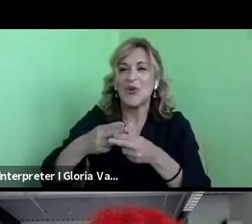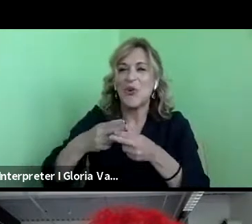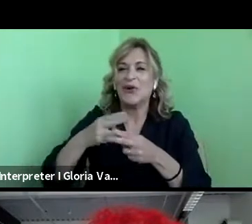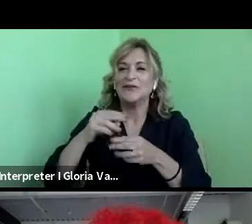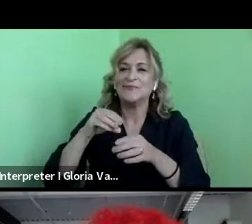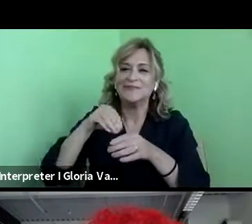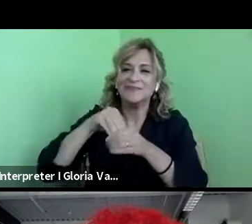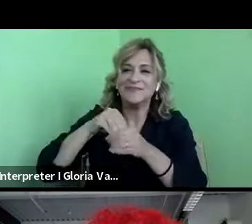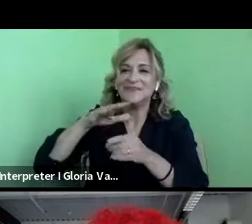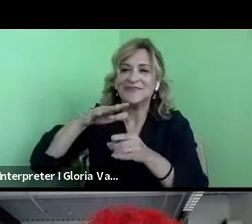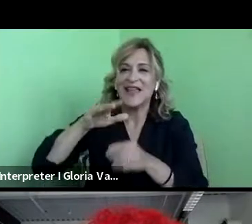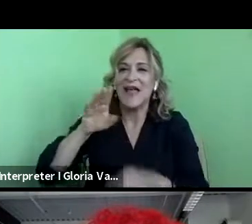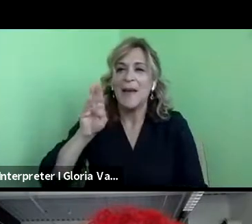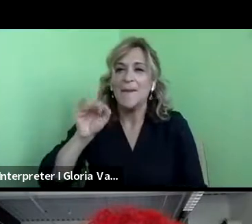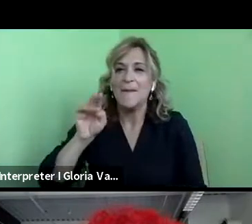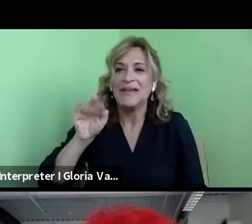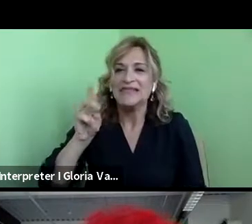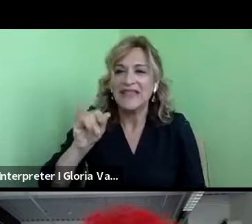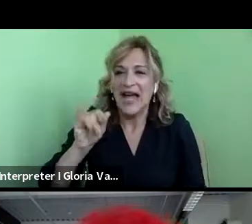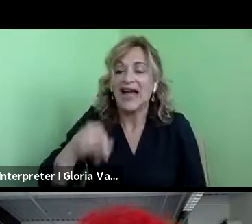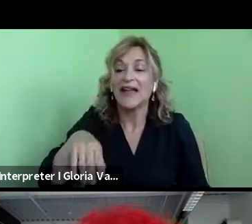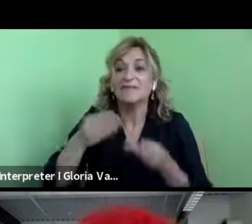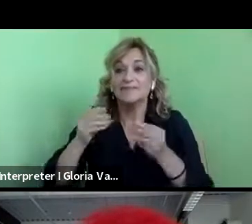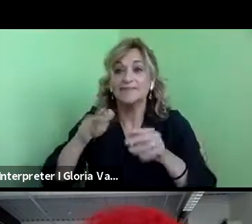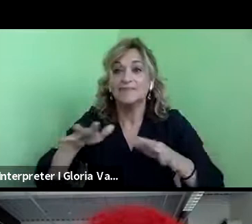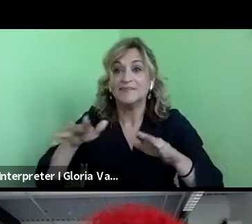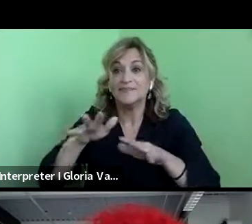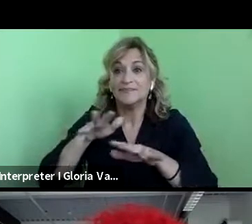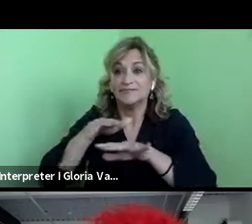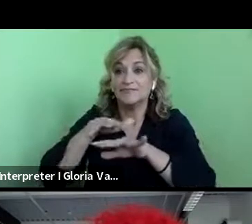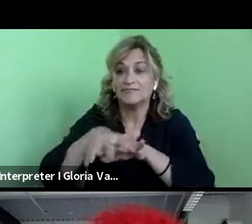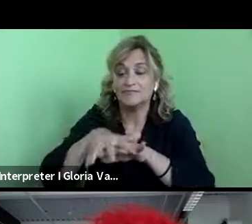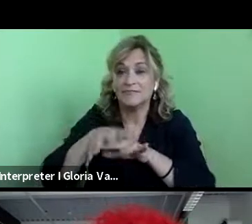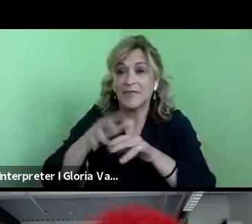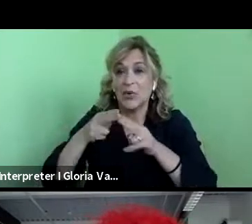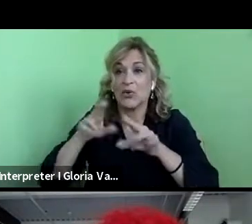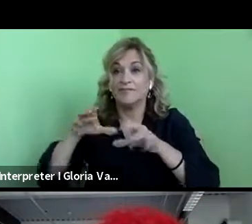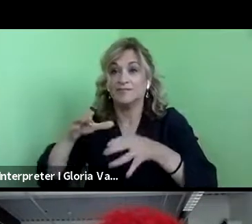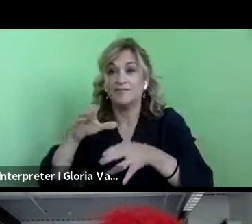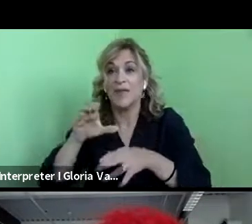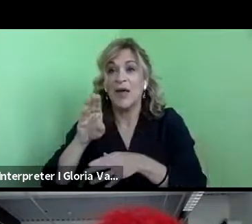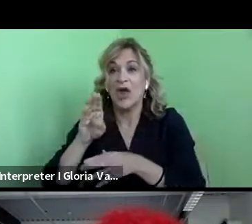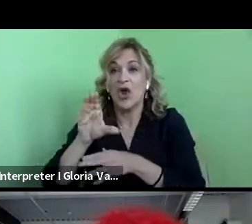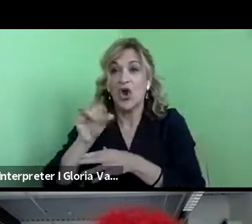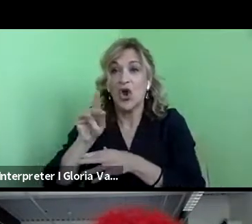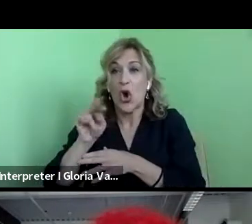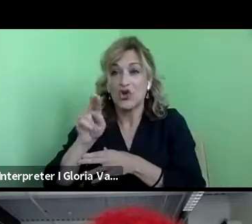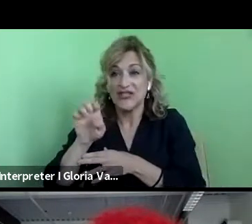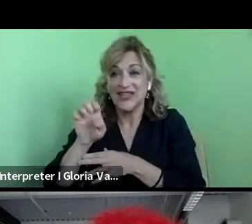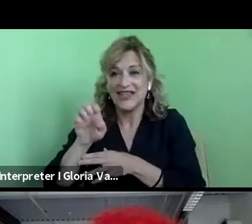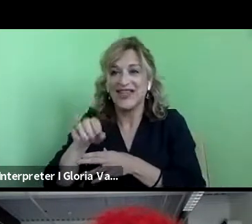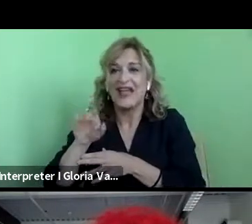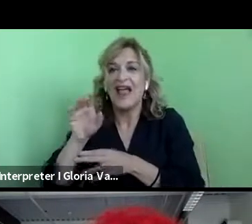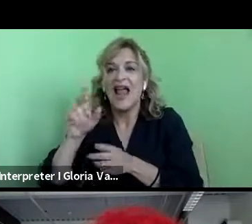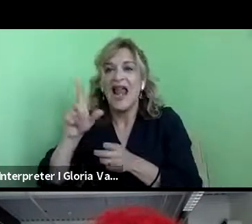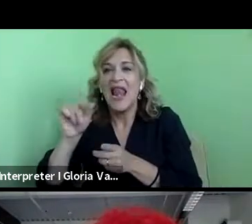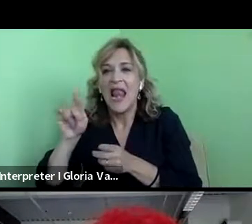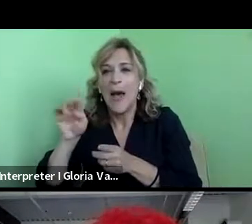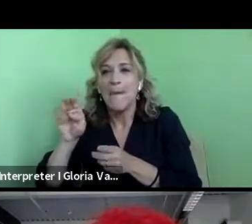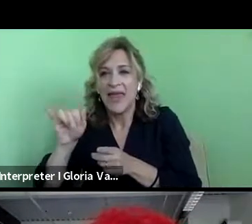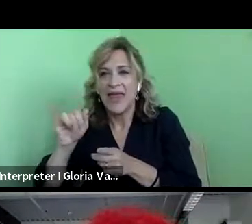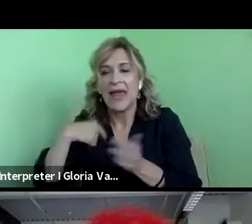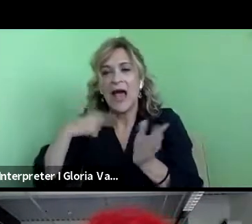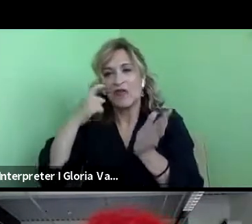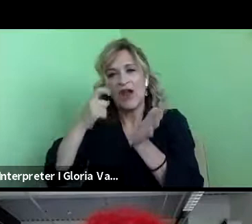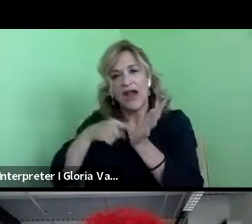the occupied and unceded lands of the Canarsie, who are part of the Muncie Lenape. I recognize them as the original stewards of this land